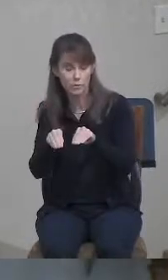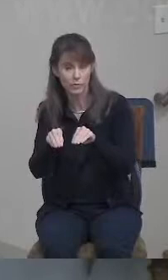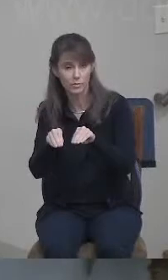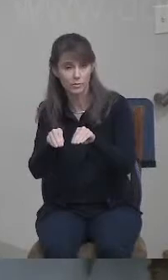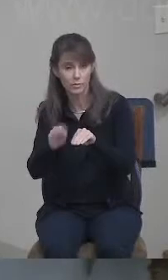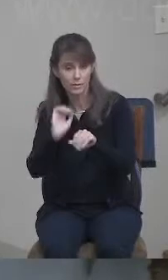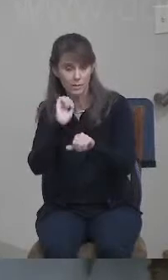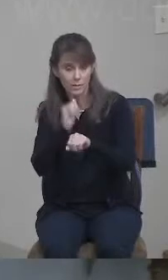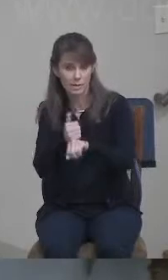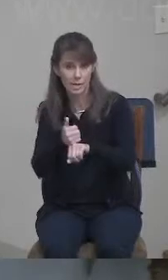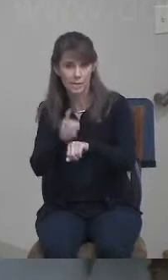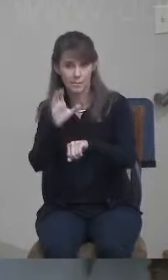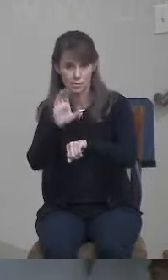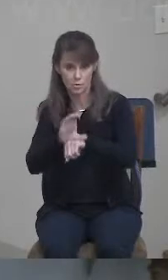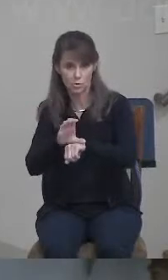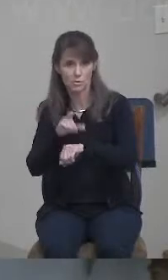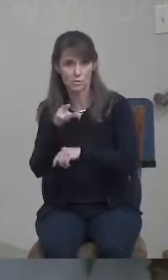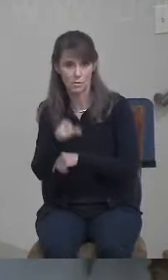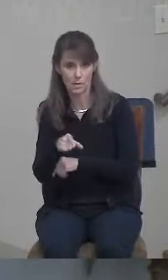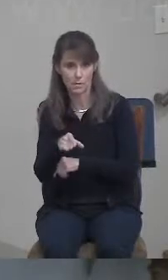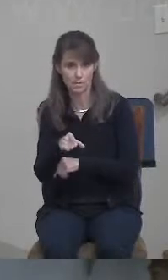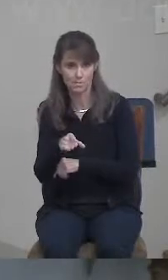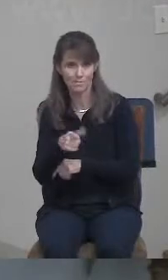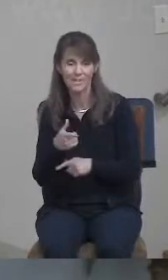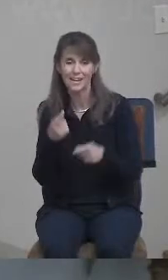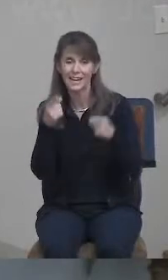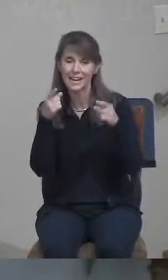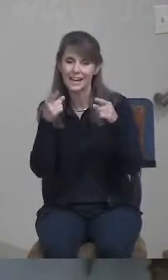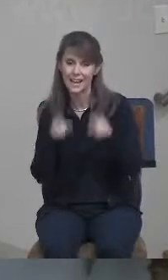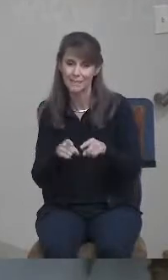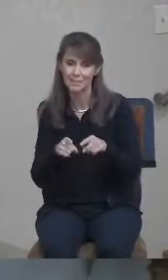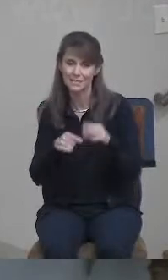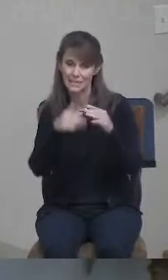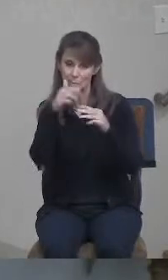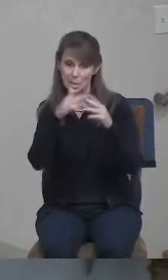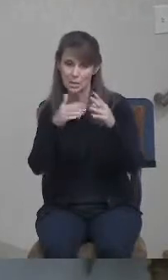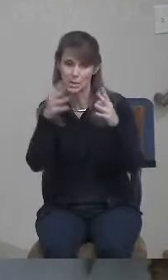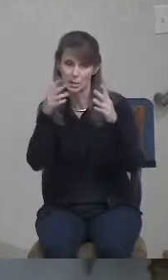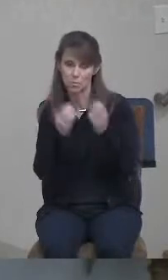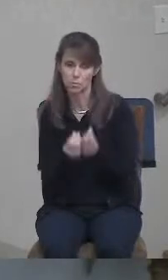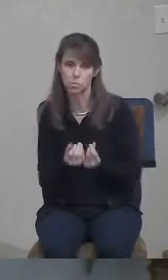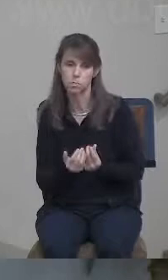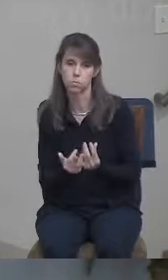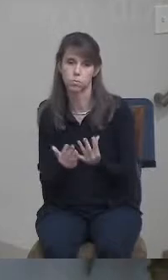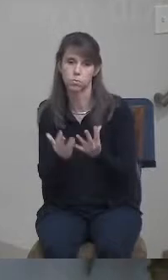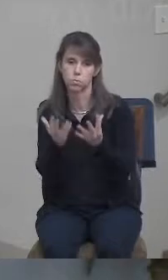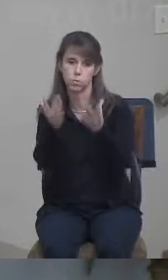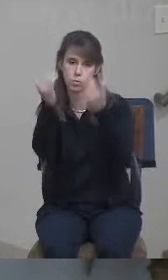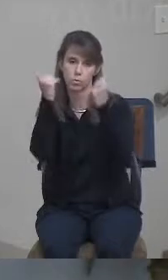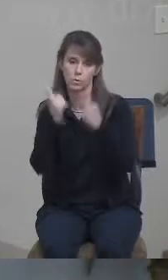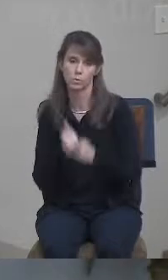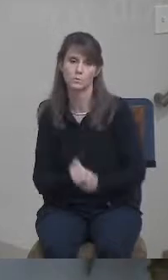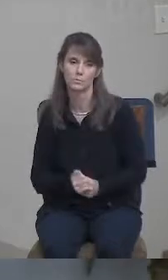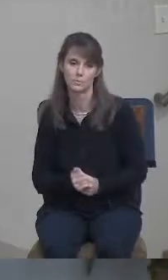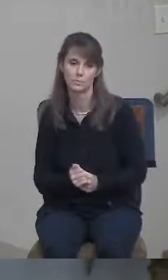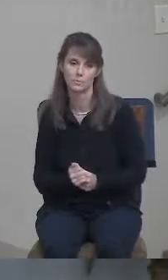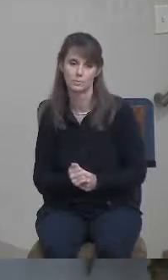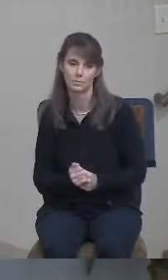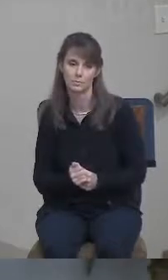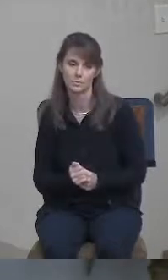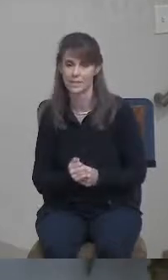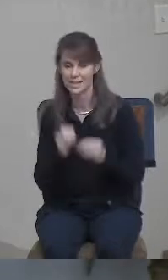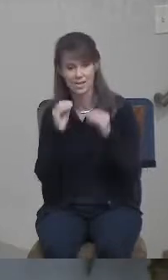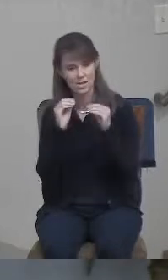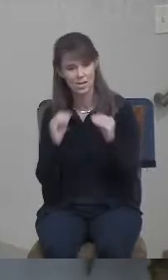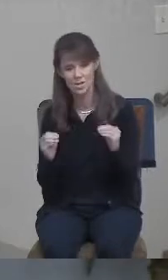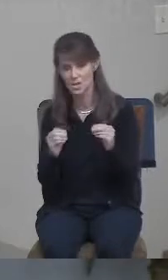December. Unfortunately, the hall burned down on December the 26th, and few people were left without a meeting house.